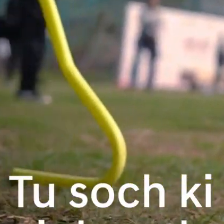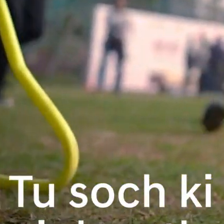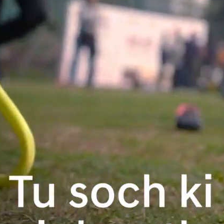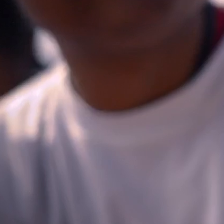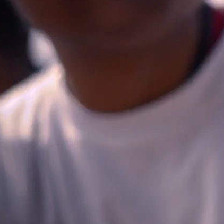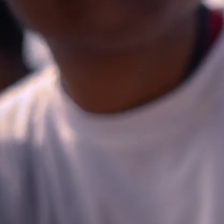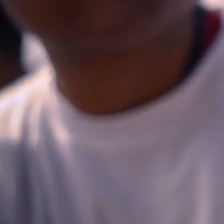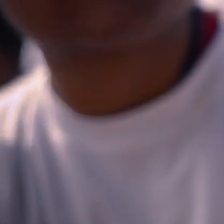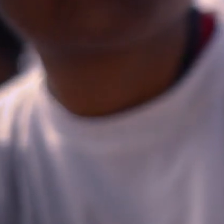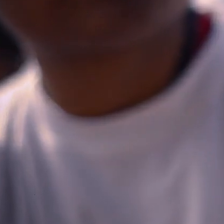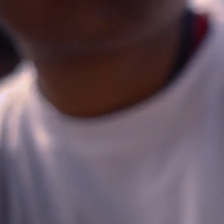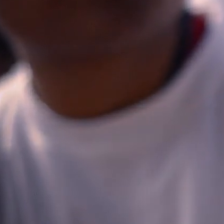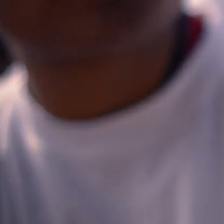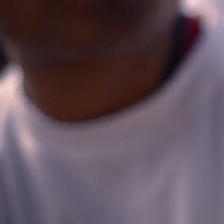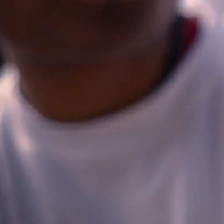udna hai